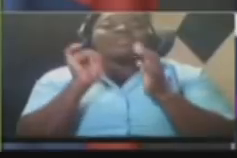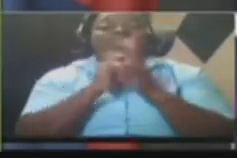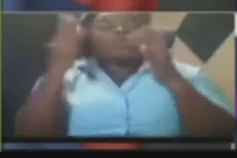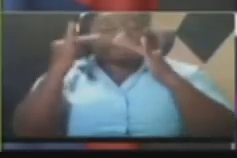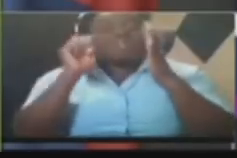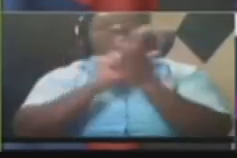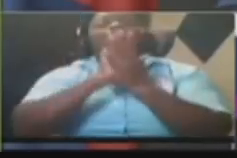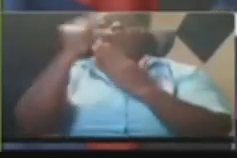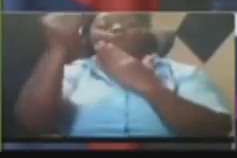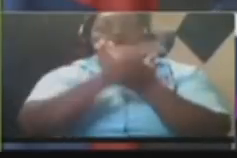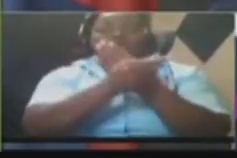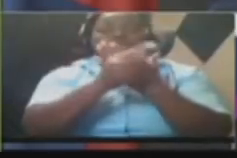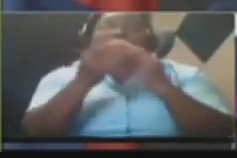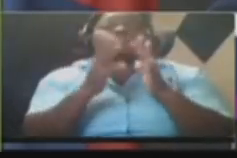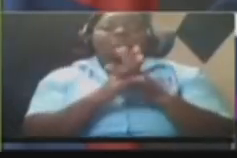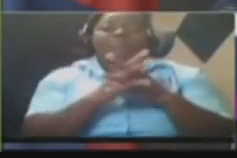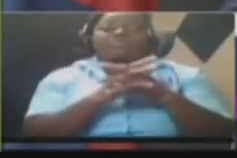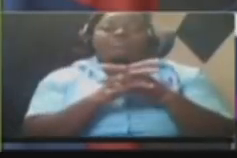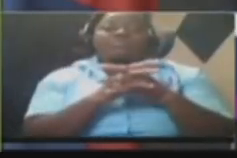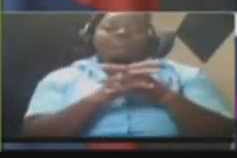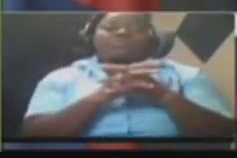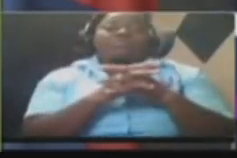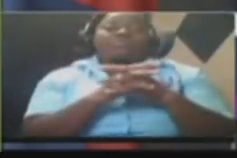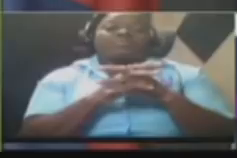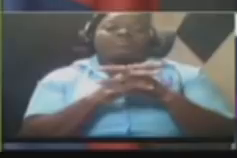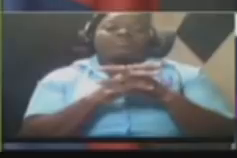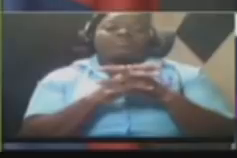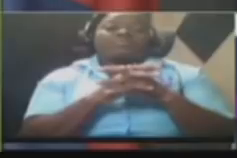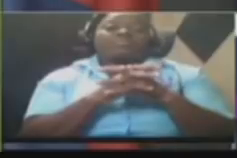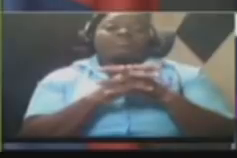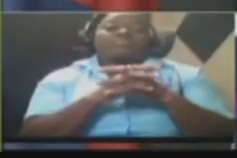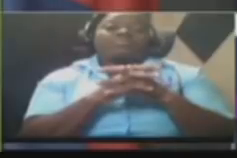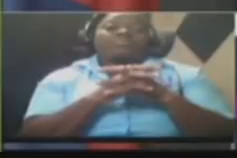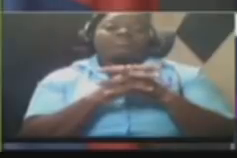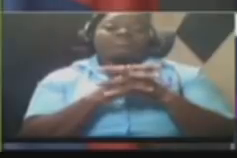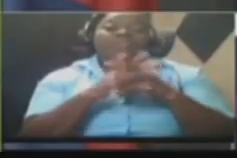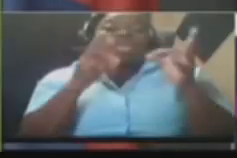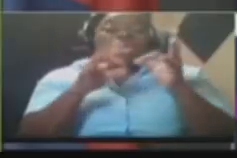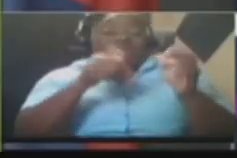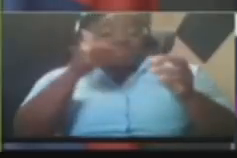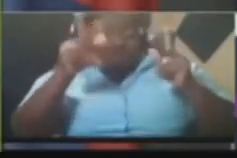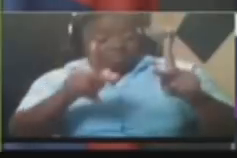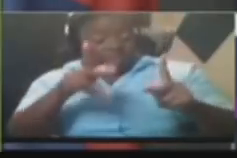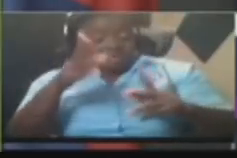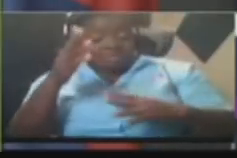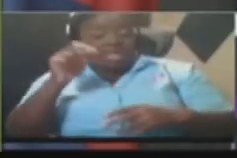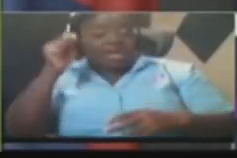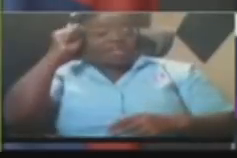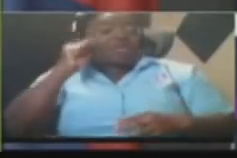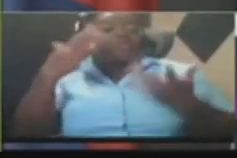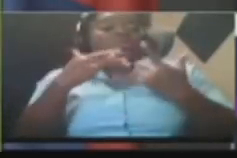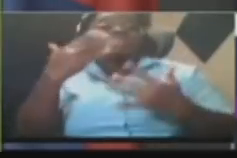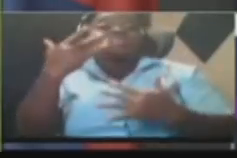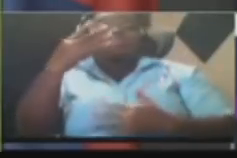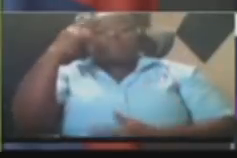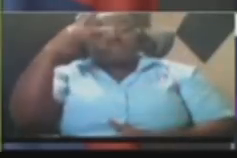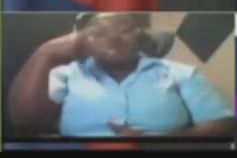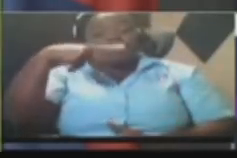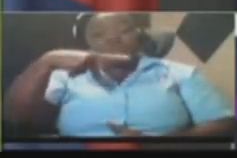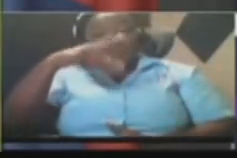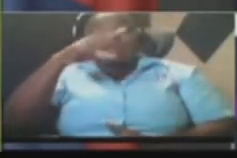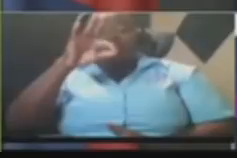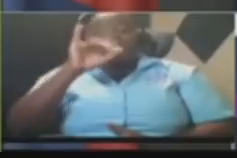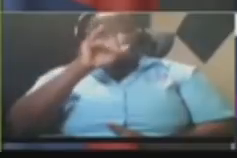let me just say it now for the adult population. If there are any of you out there waiting for the Pfizer, as long as you are